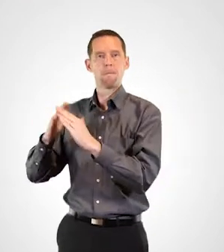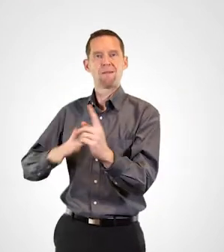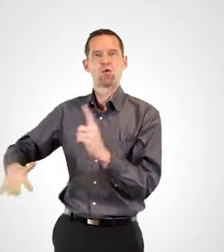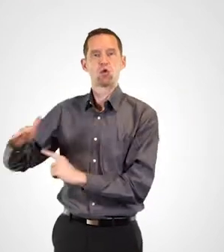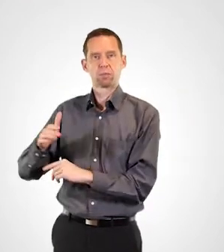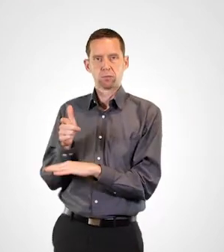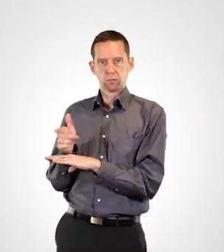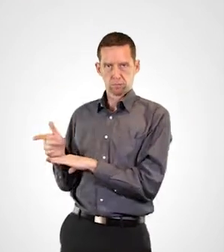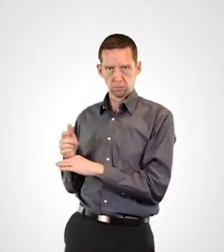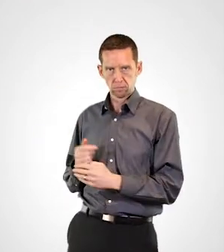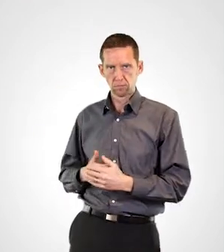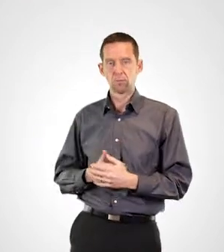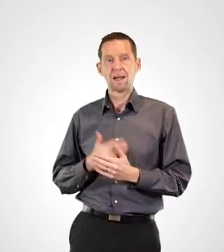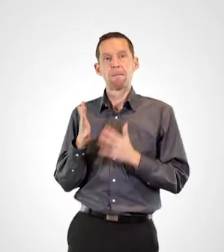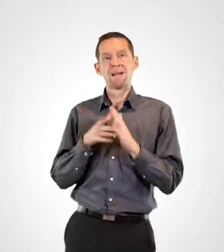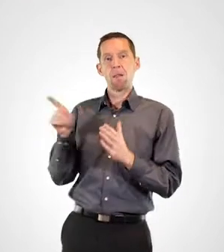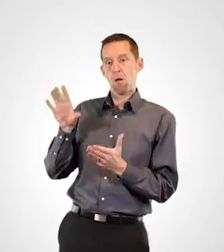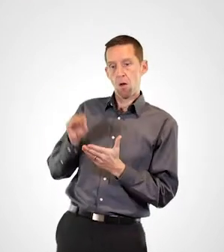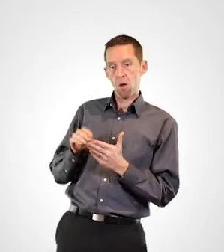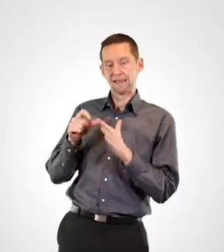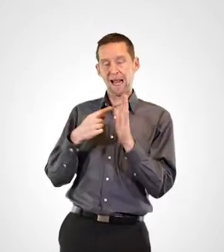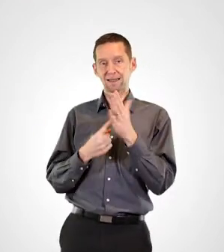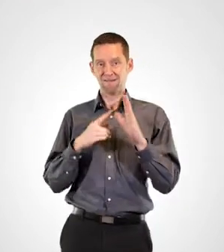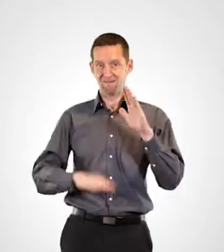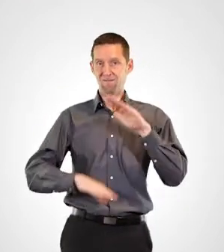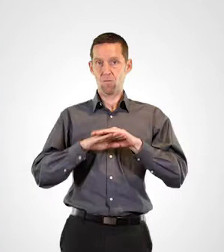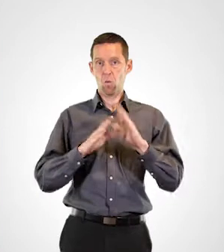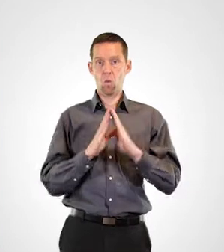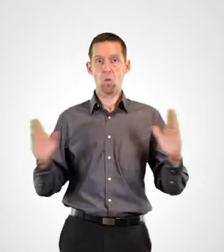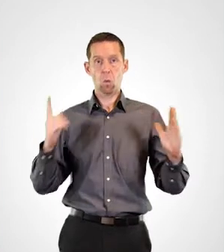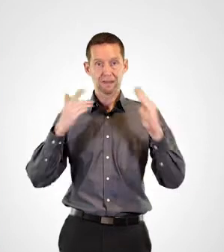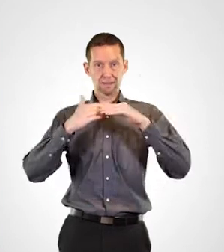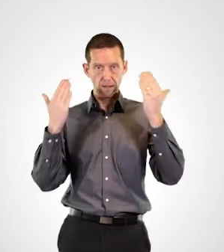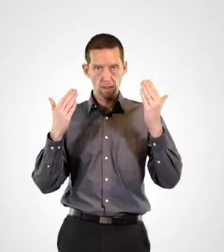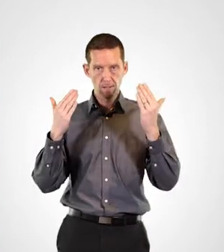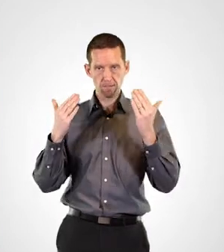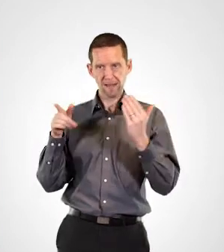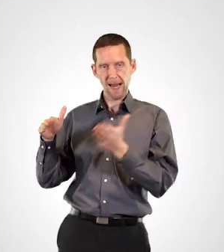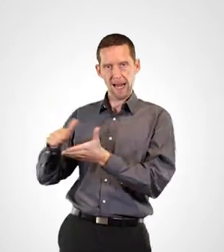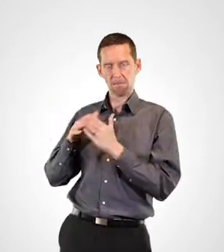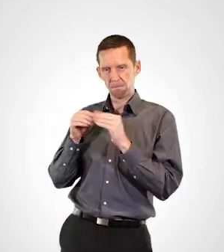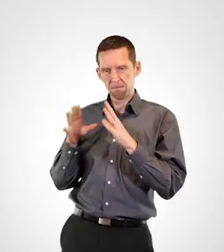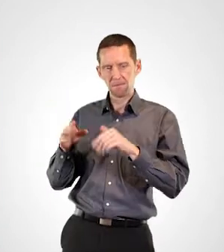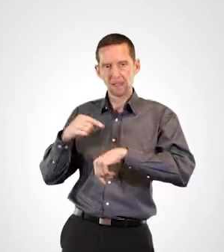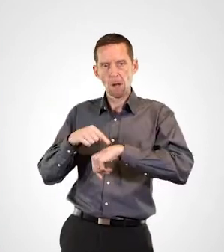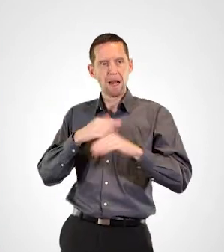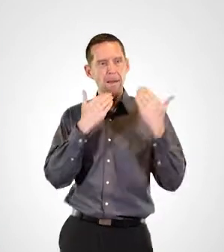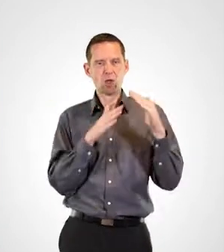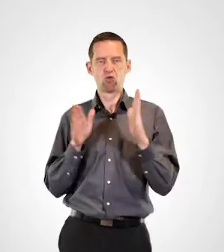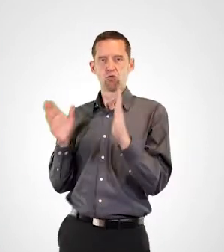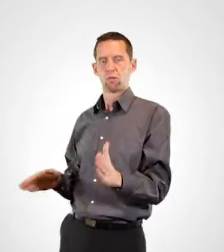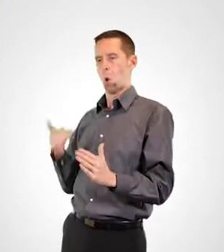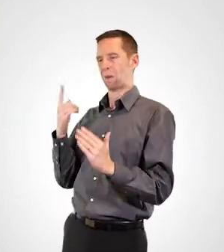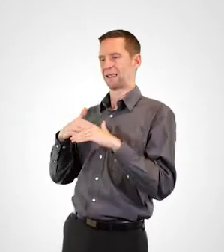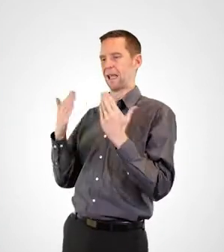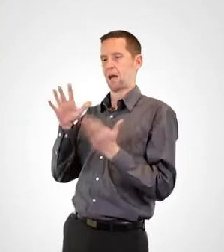environment. So it's designed to collect data continuously during a full day, and it helps overcome some of those time constraints that we